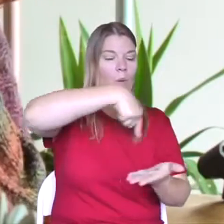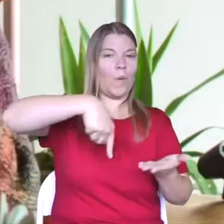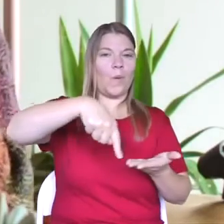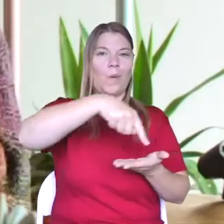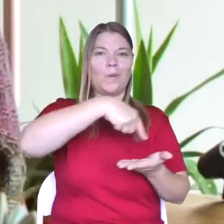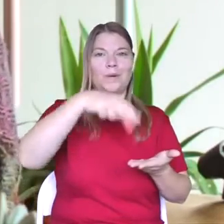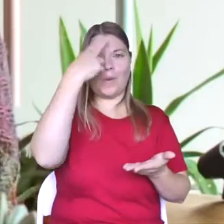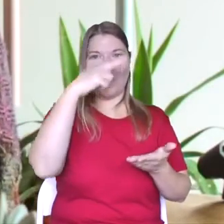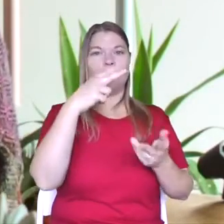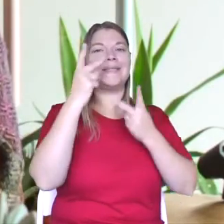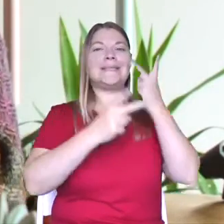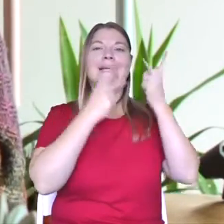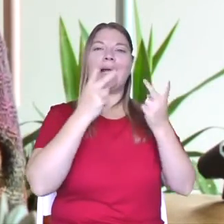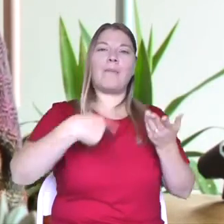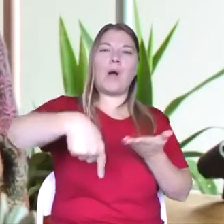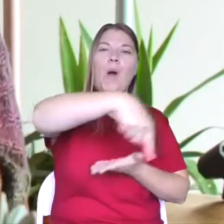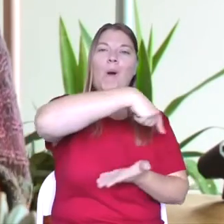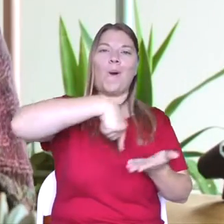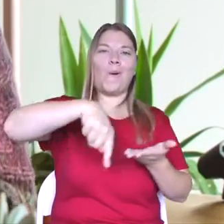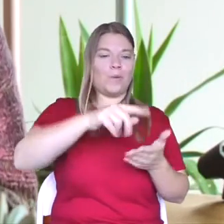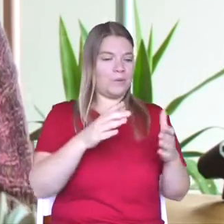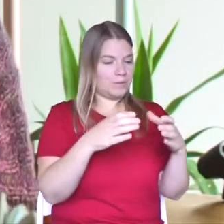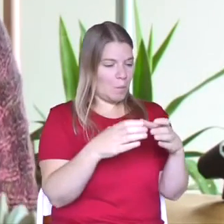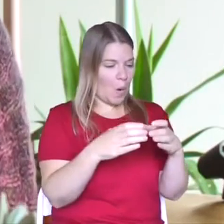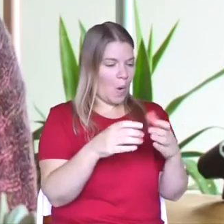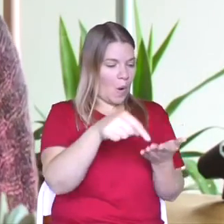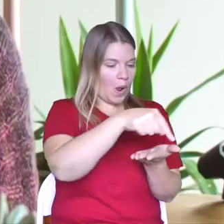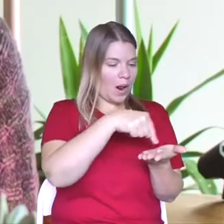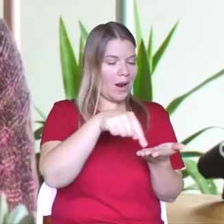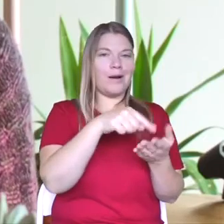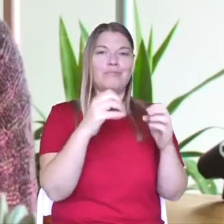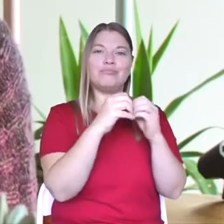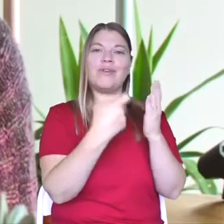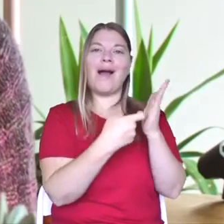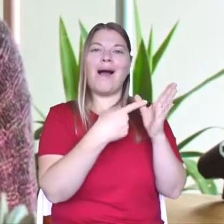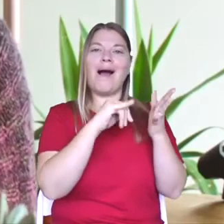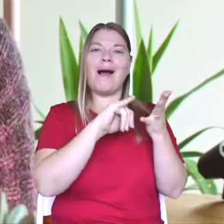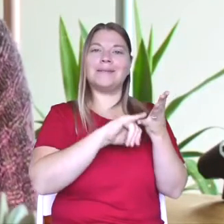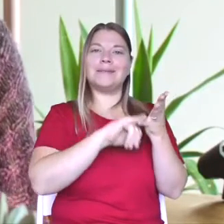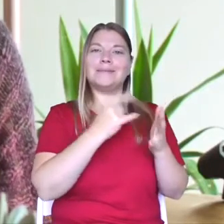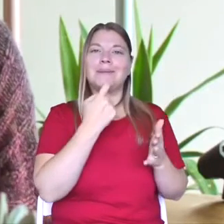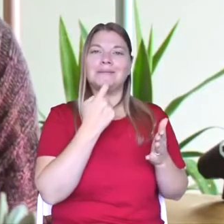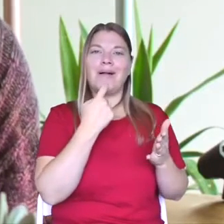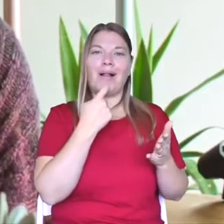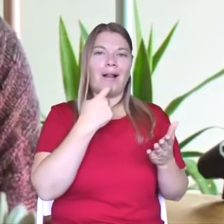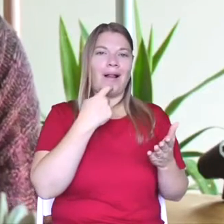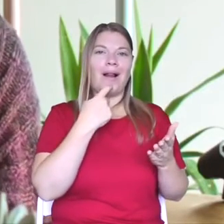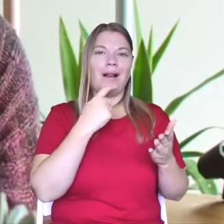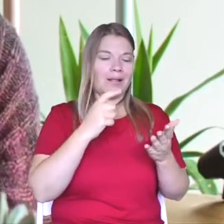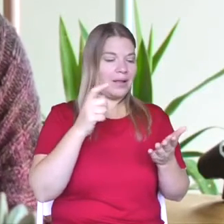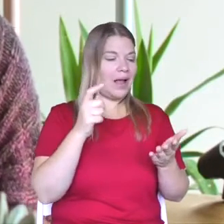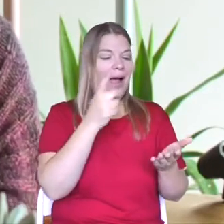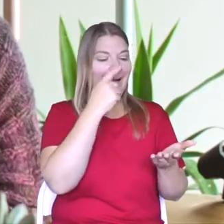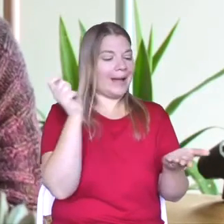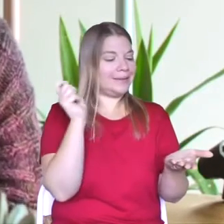They're small hand-sized bowls made of brass that have a ringing sound to them. I can play them two different ways, by